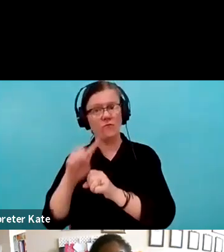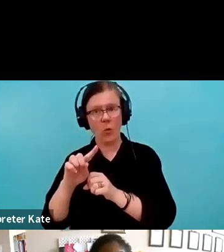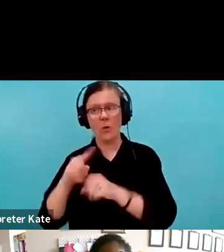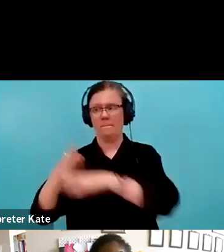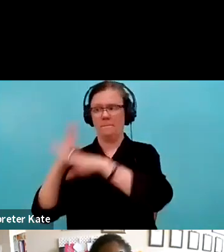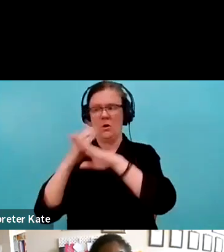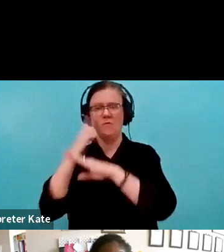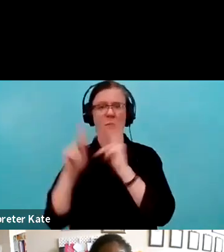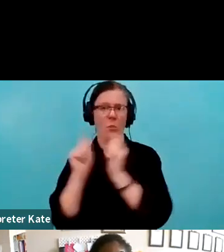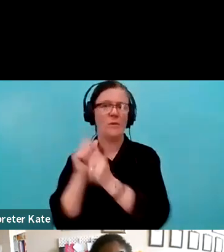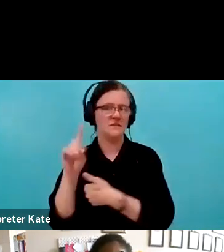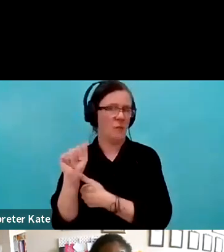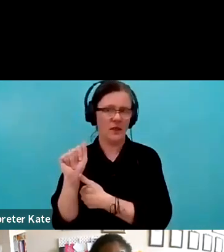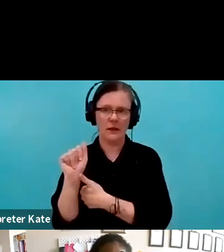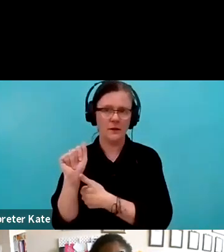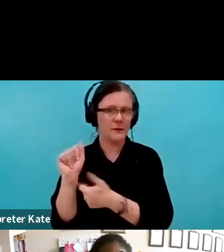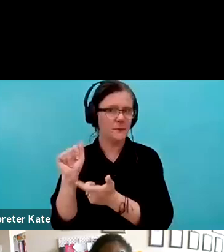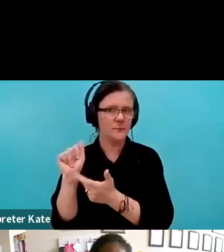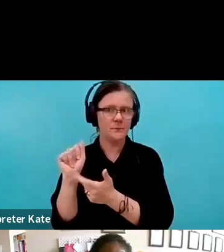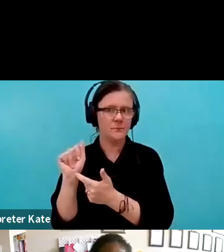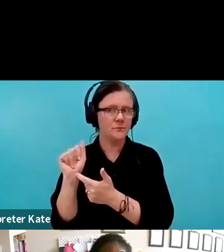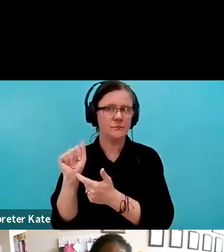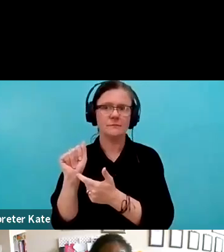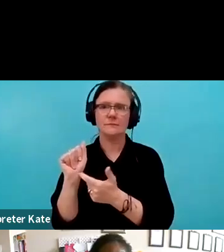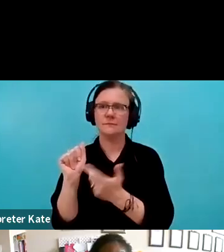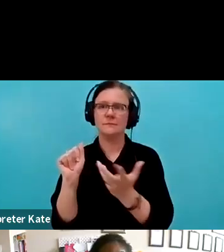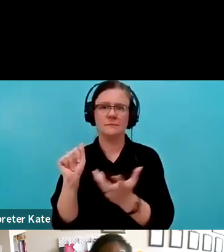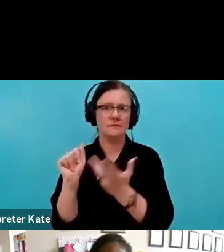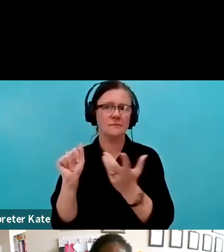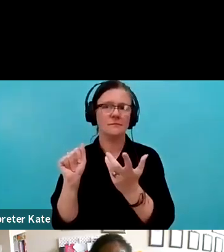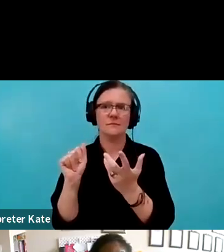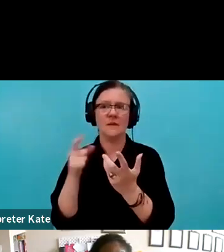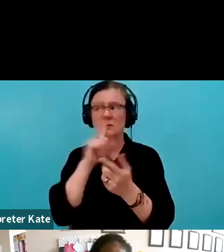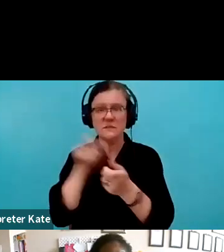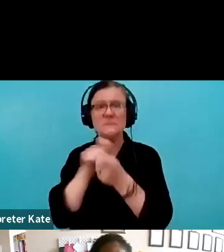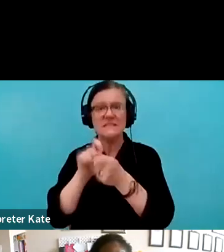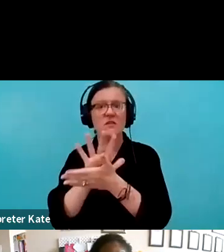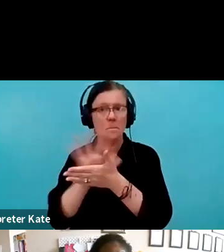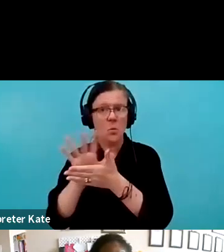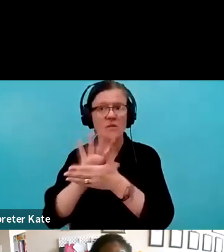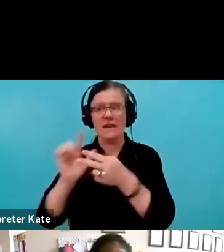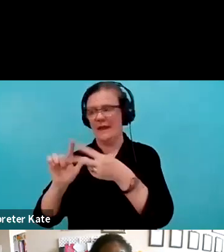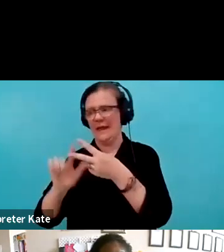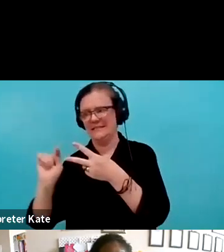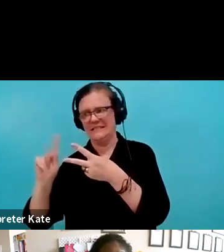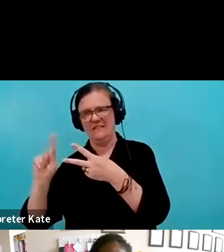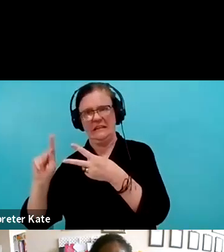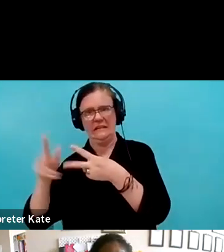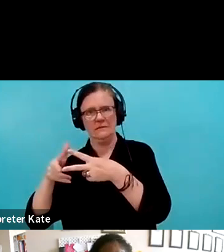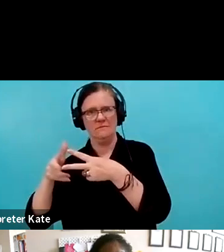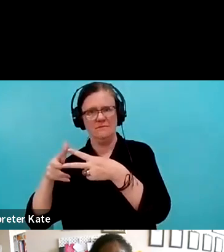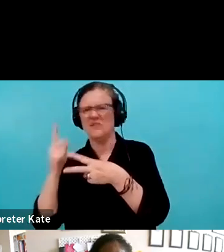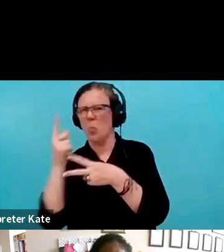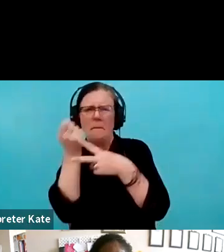the barriers. And at least in just thinking about, like, the film and television industry, which is just obviously one tiny part of